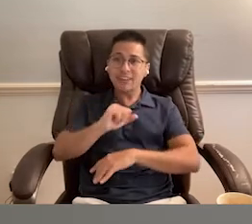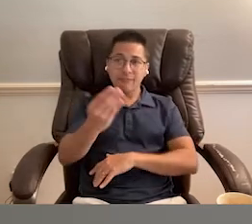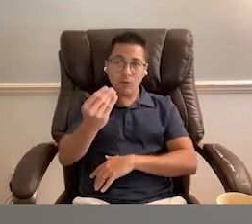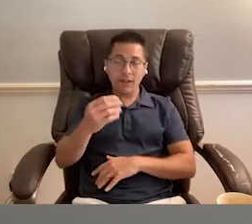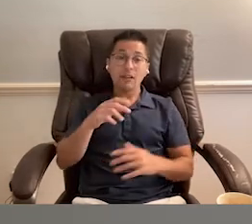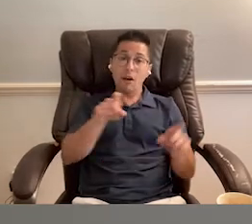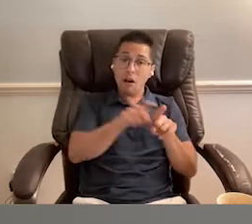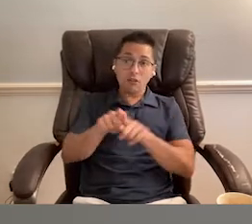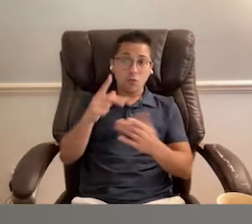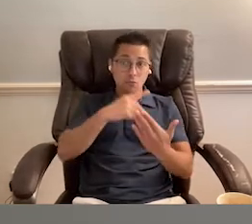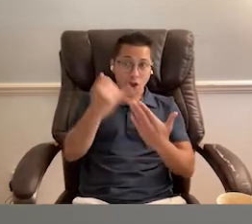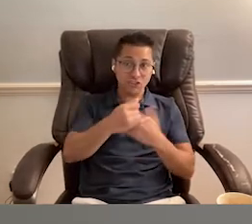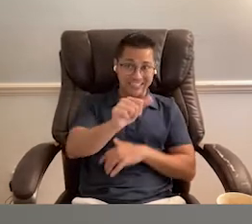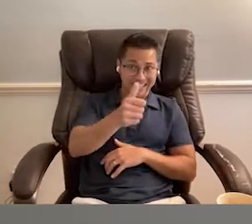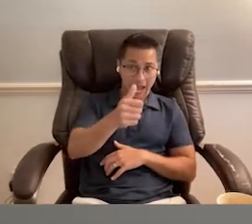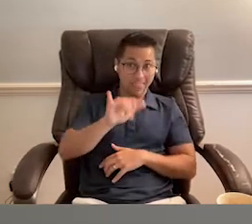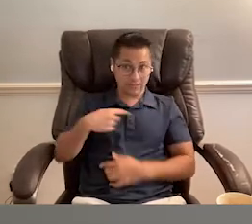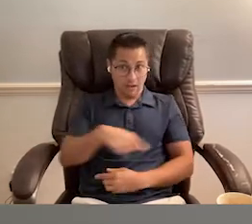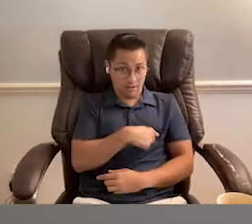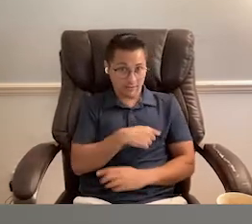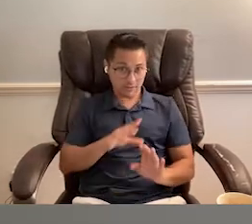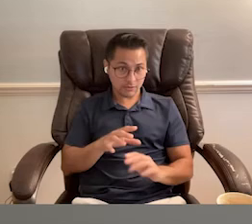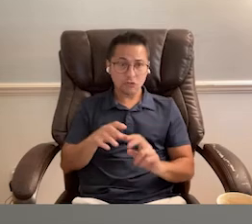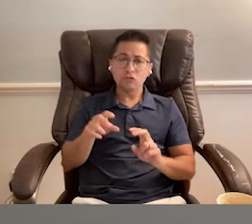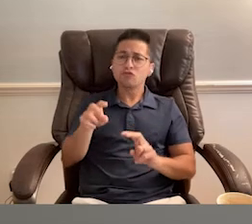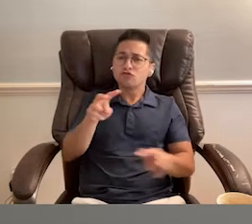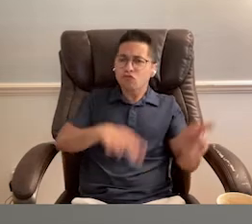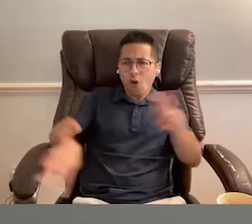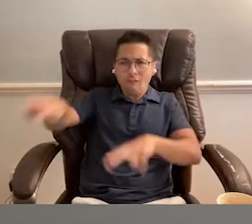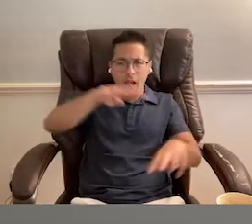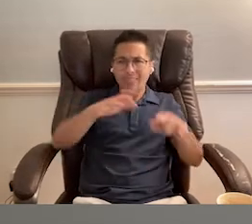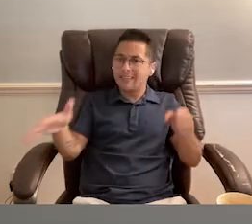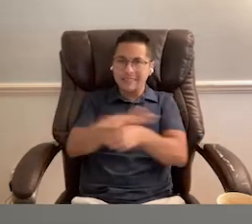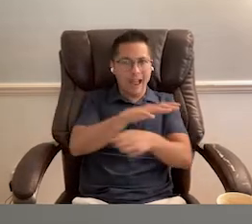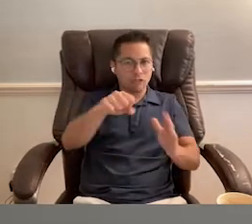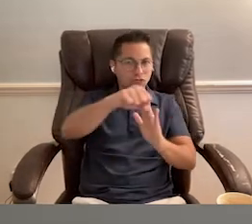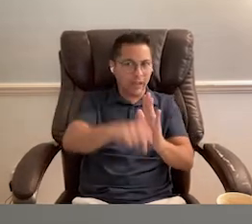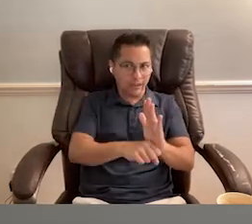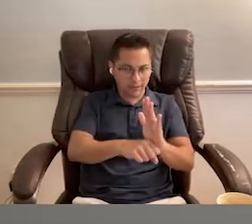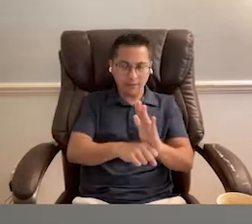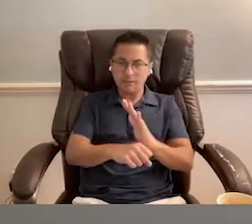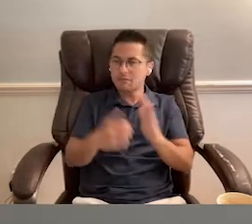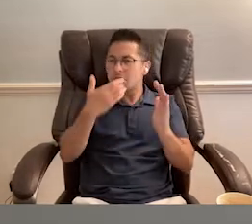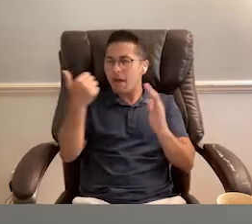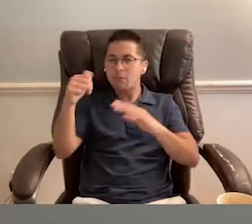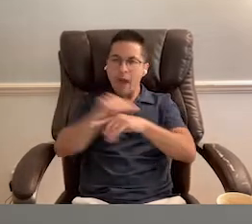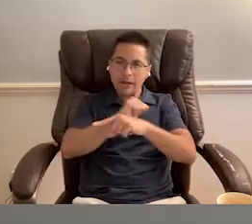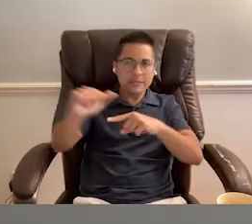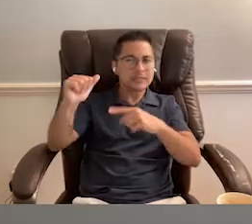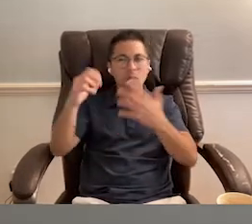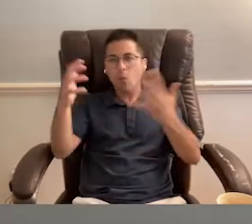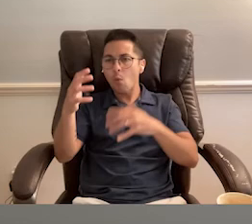10, us, to survey the entire state of, best practices